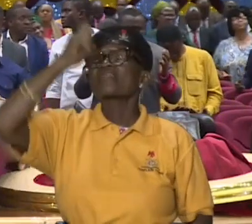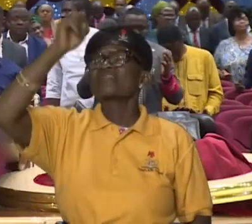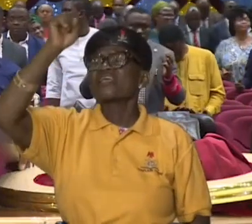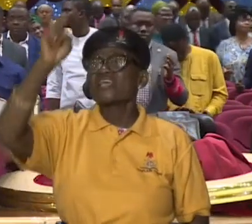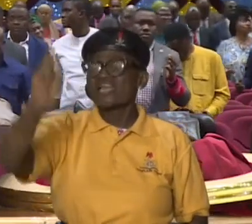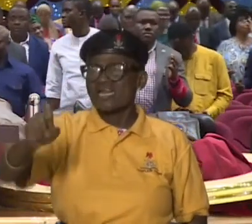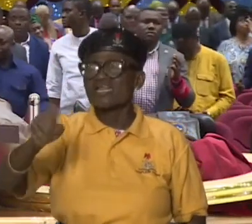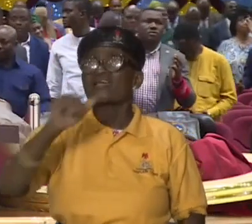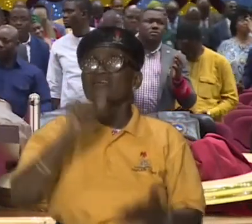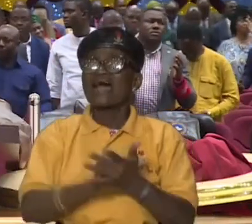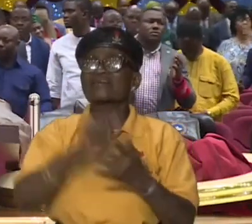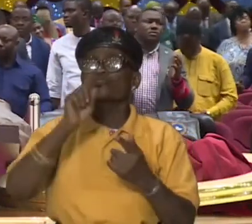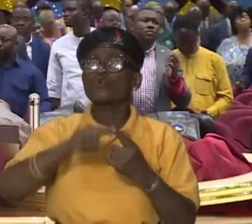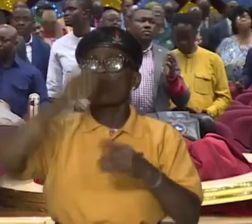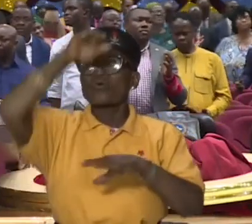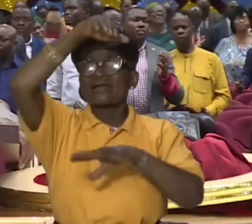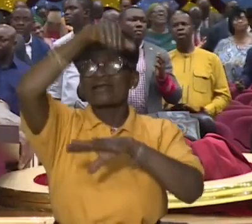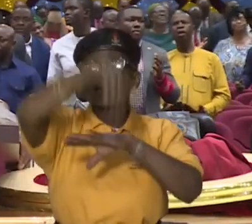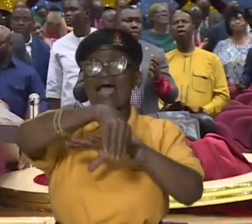that tonight